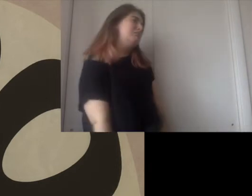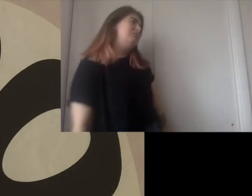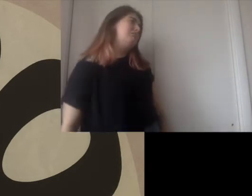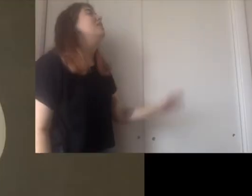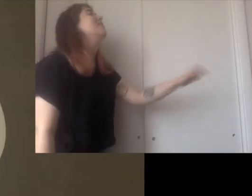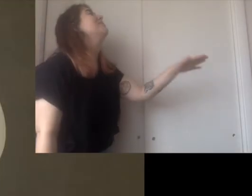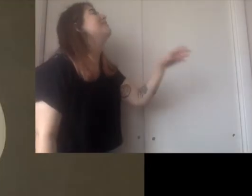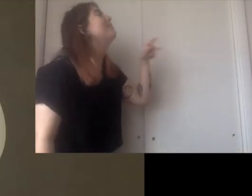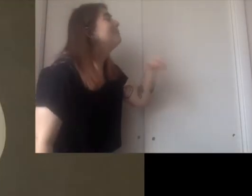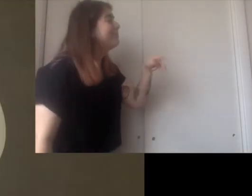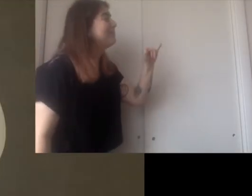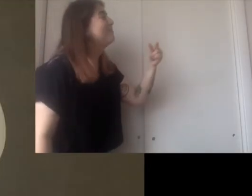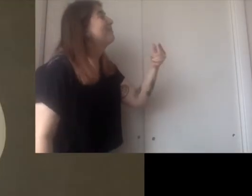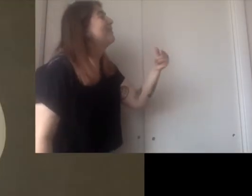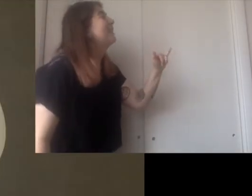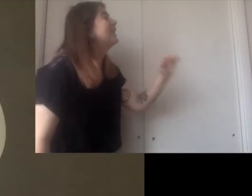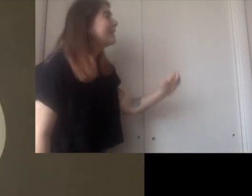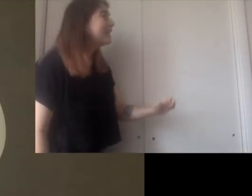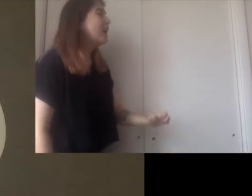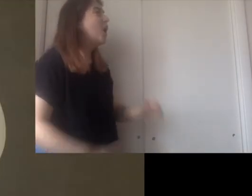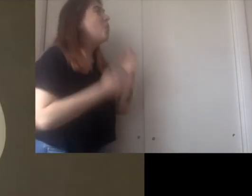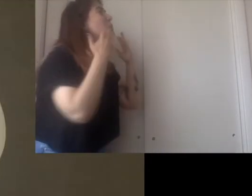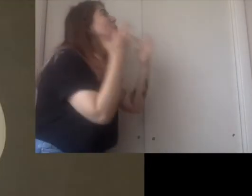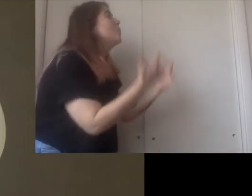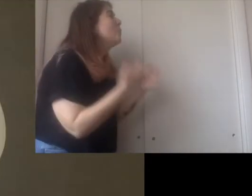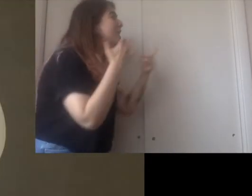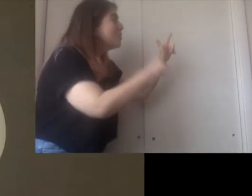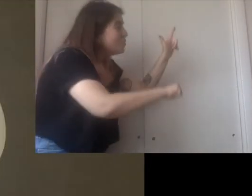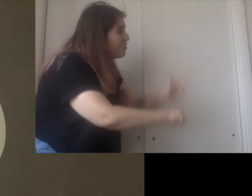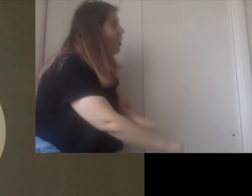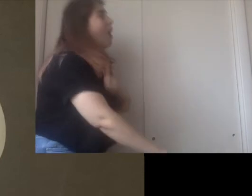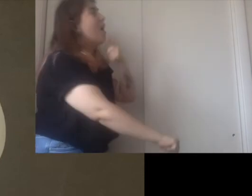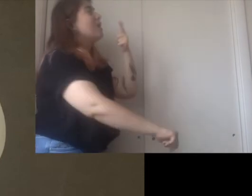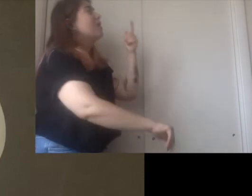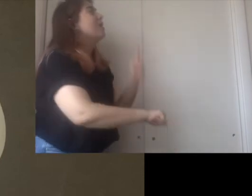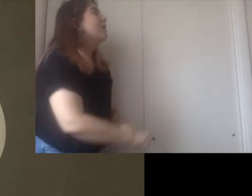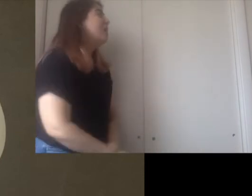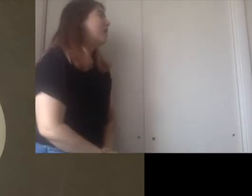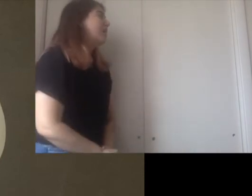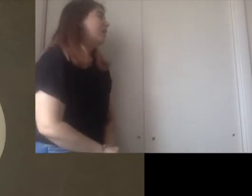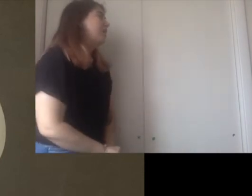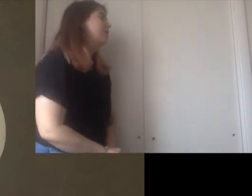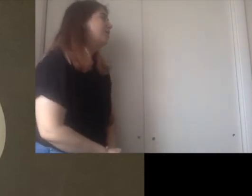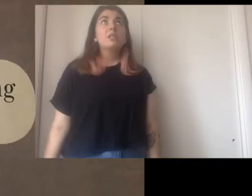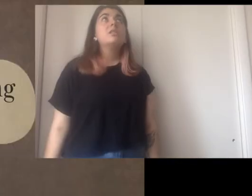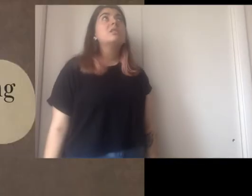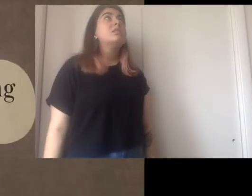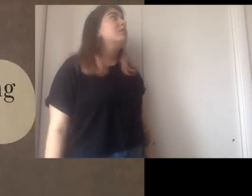Groan. Piggy, we have waited too long.